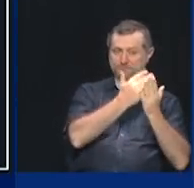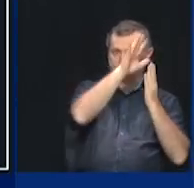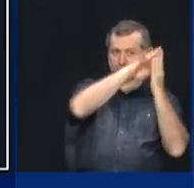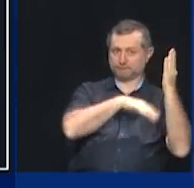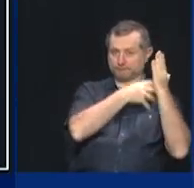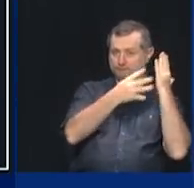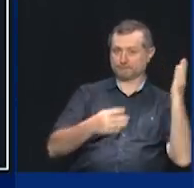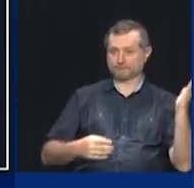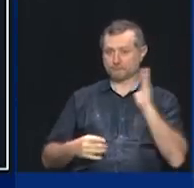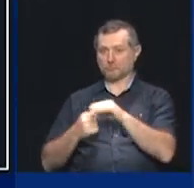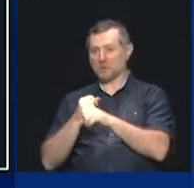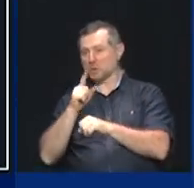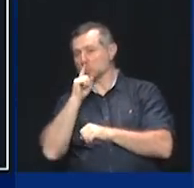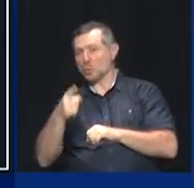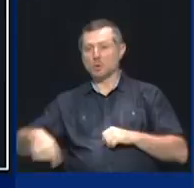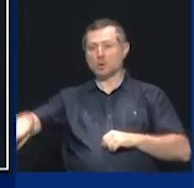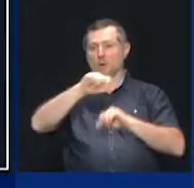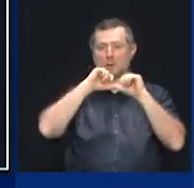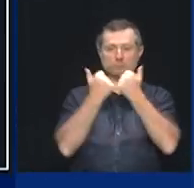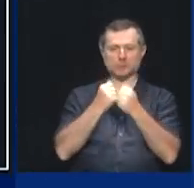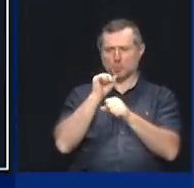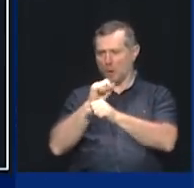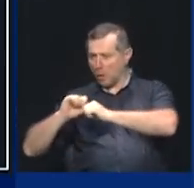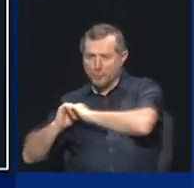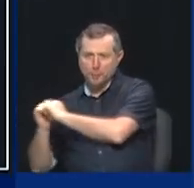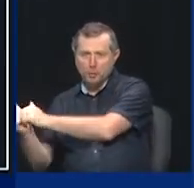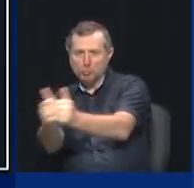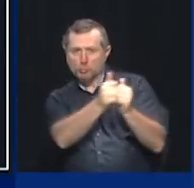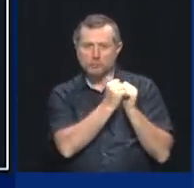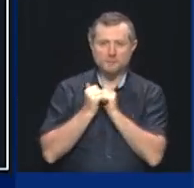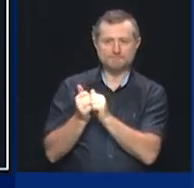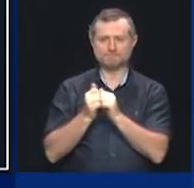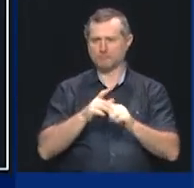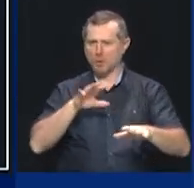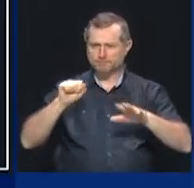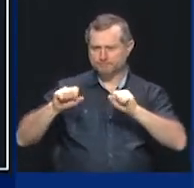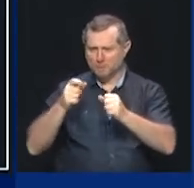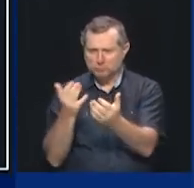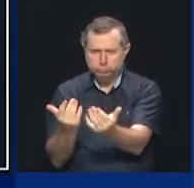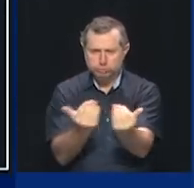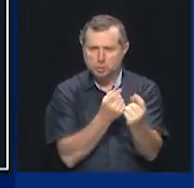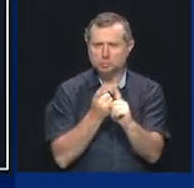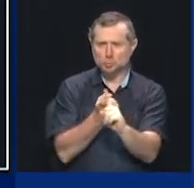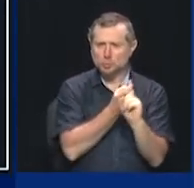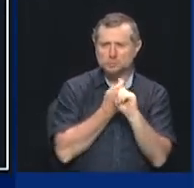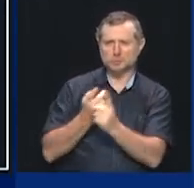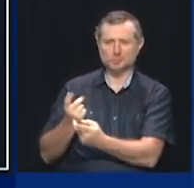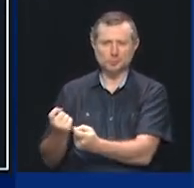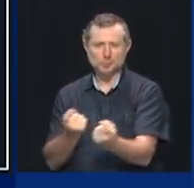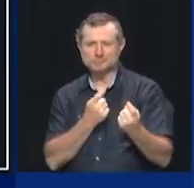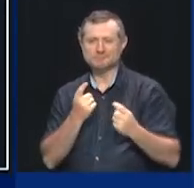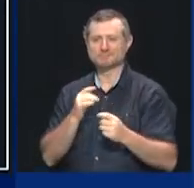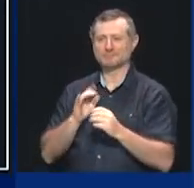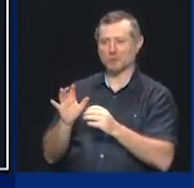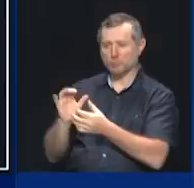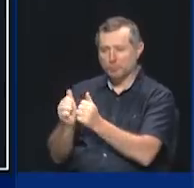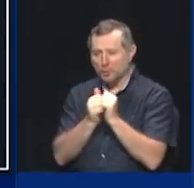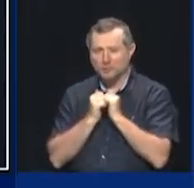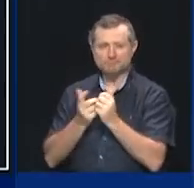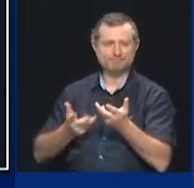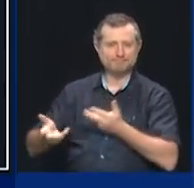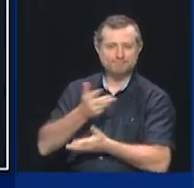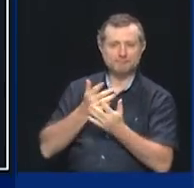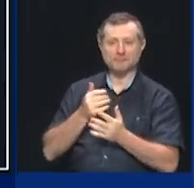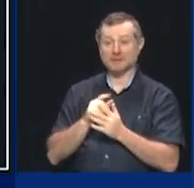working together. We're going to reach out to the local community and make them part of it. We're going to issue an executive order